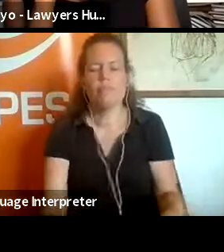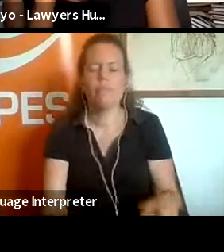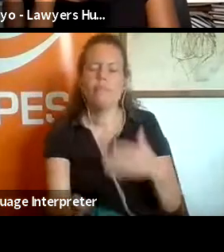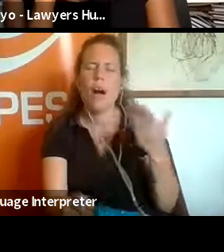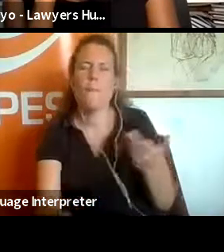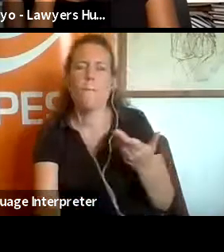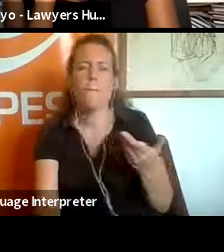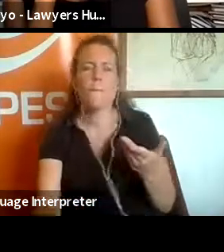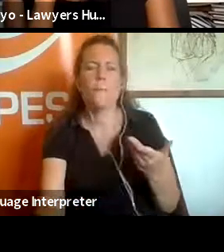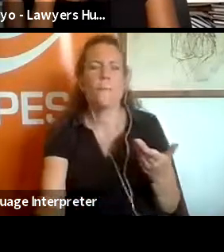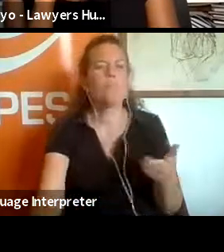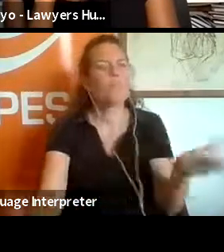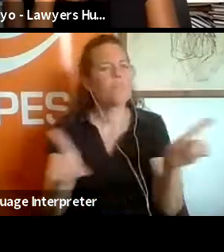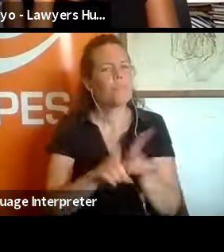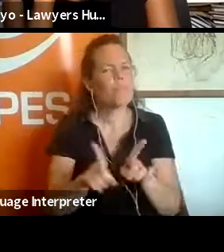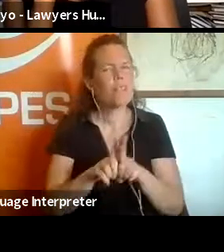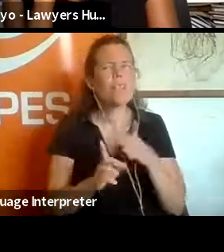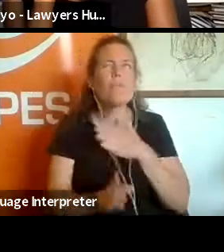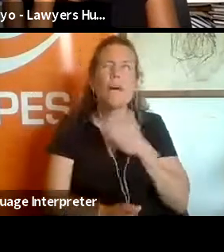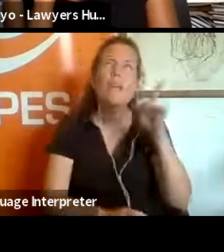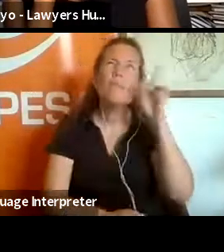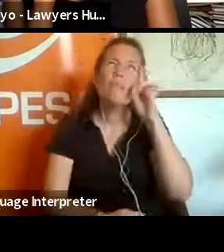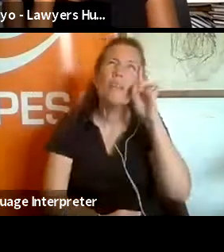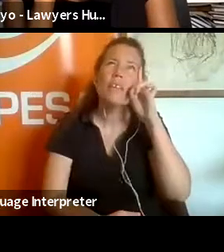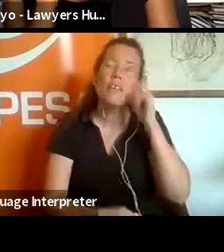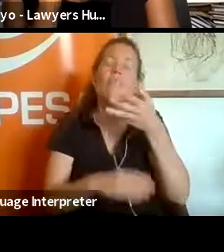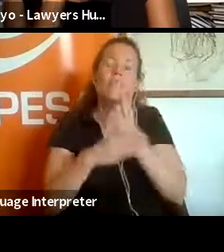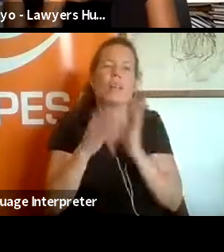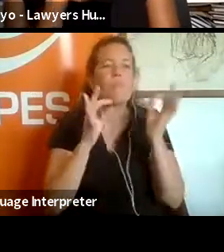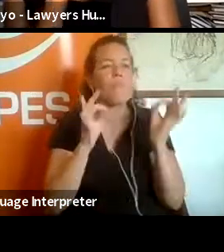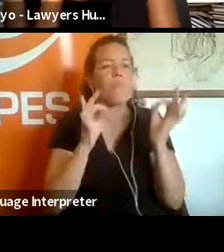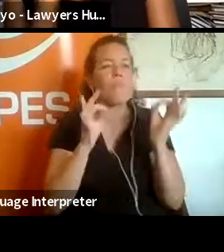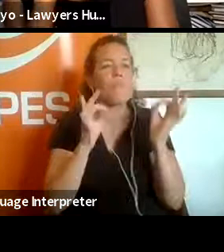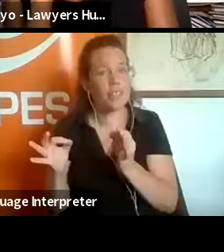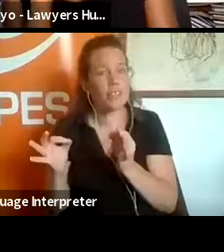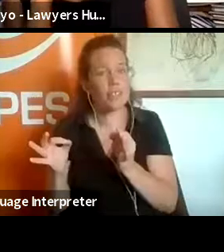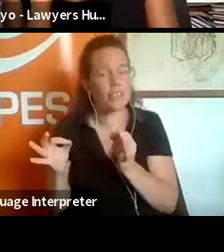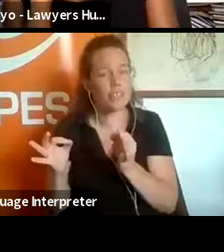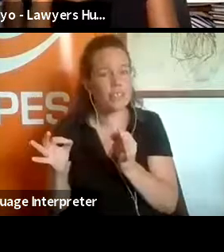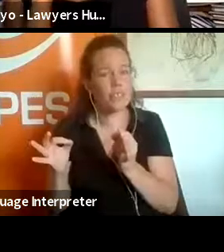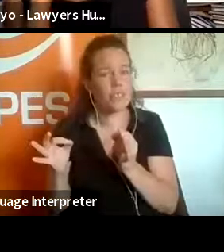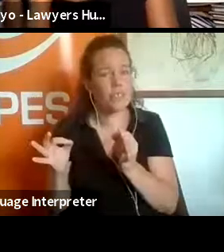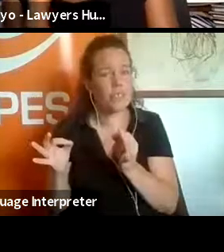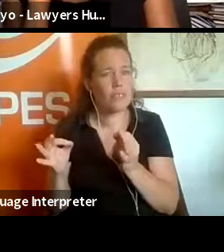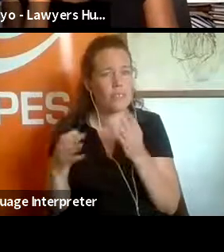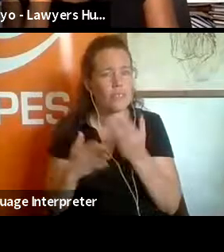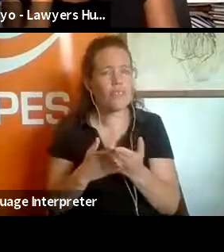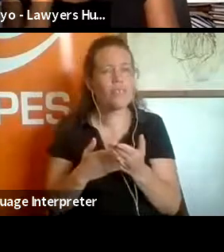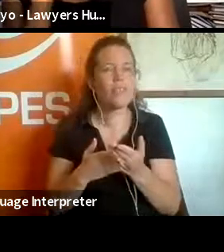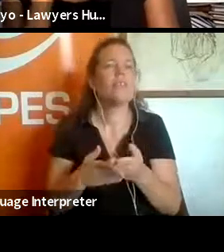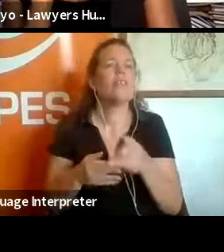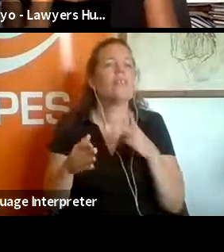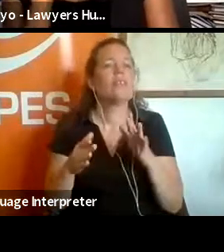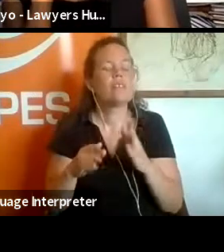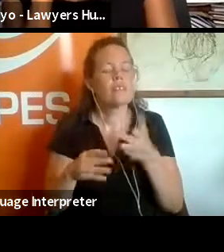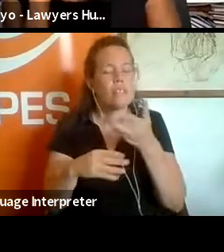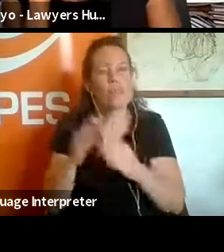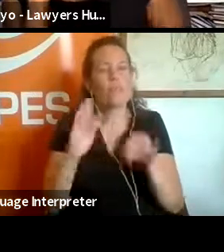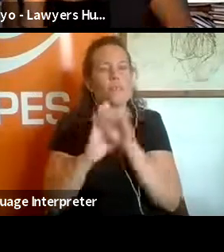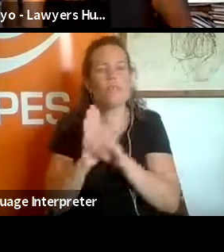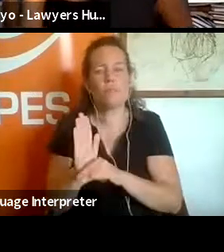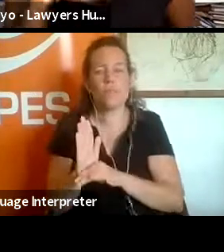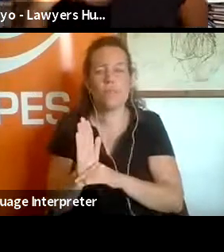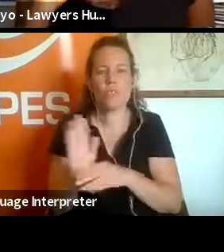I'd also plan to so some of the things I also found with respect to the principle was that I